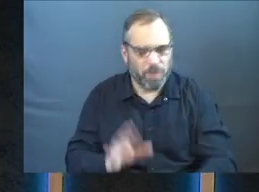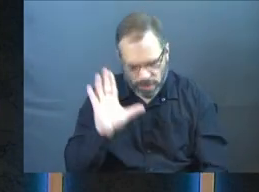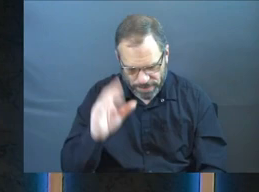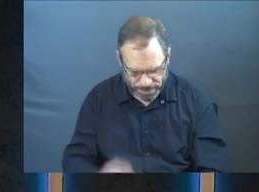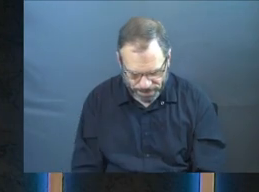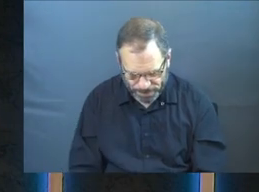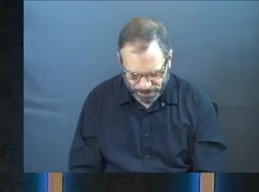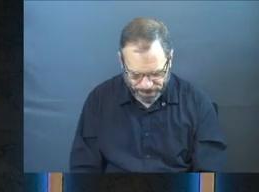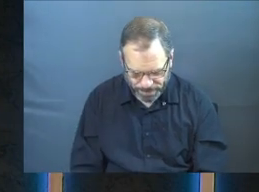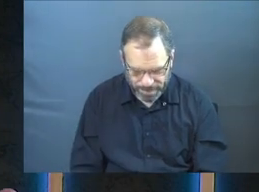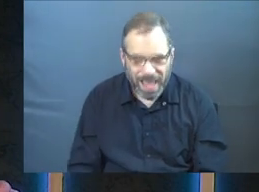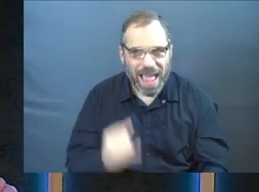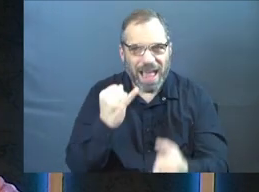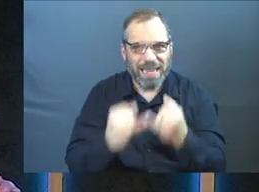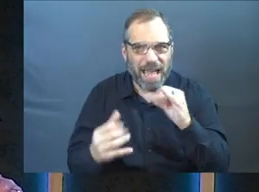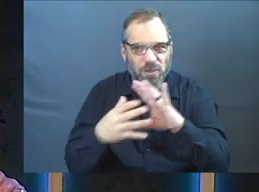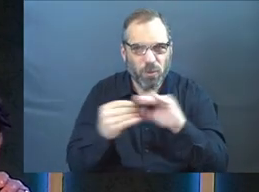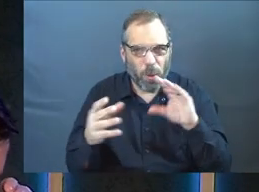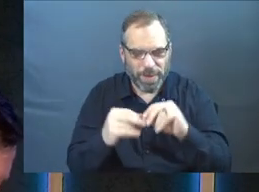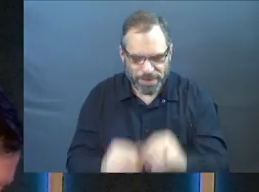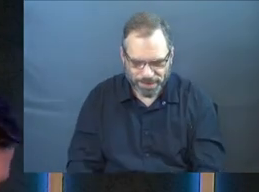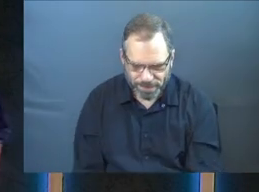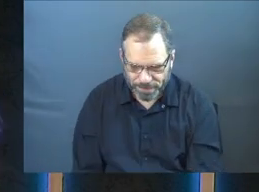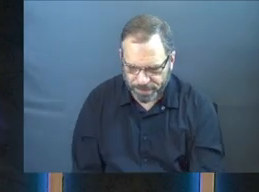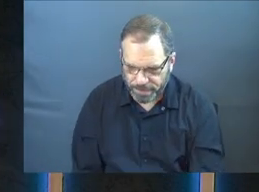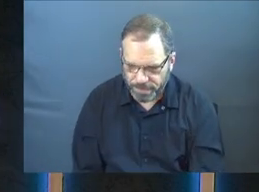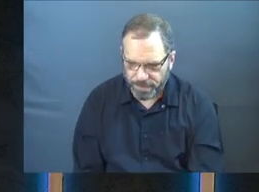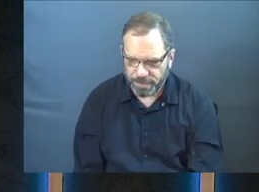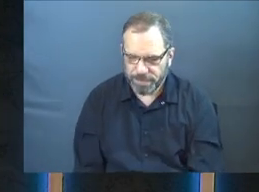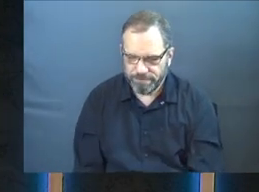Okay, last story.